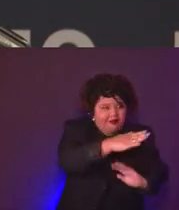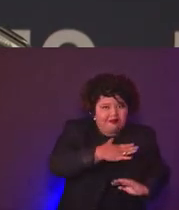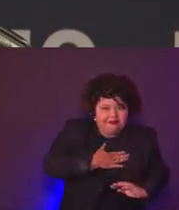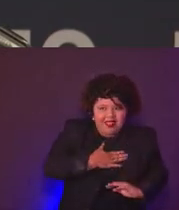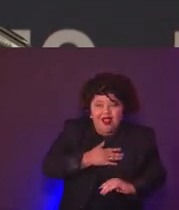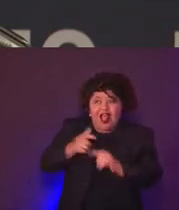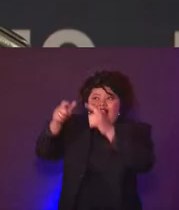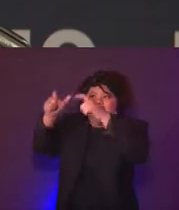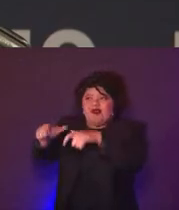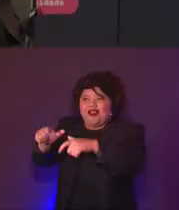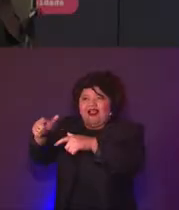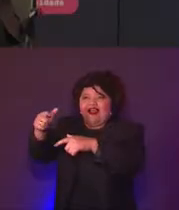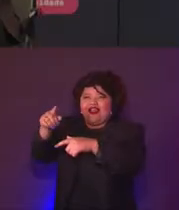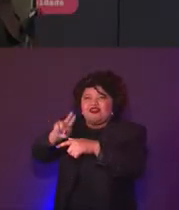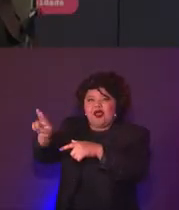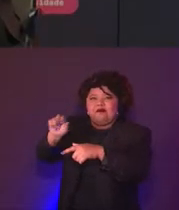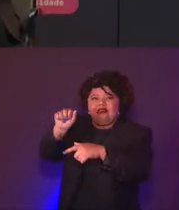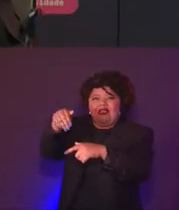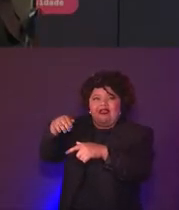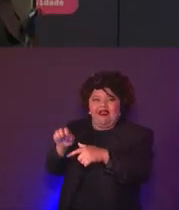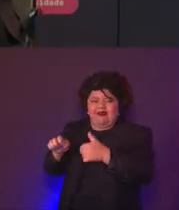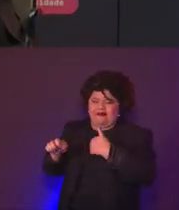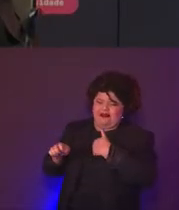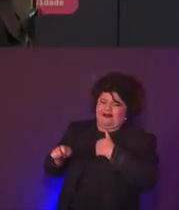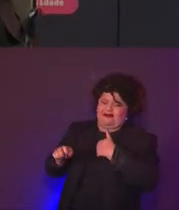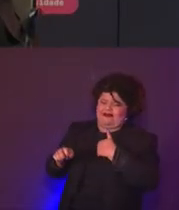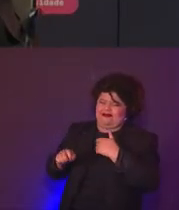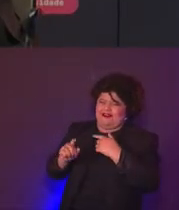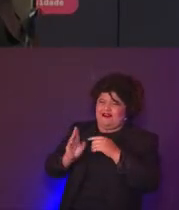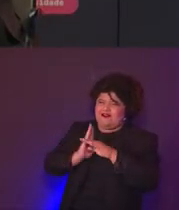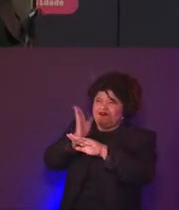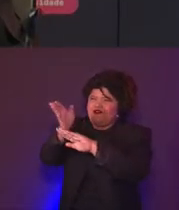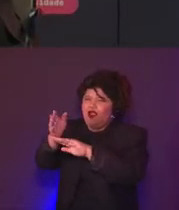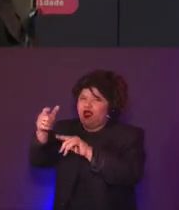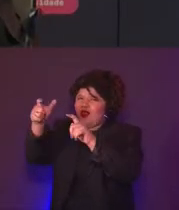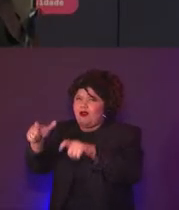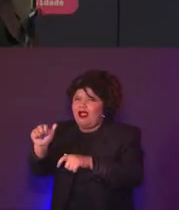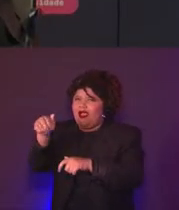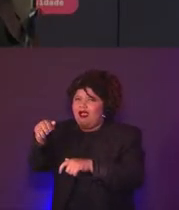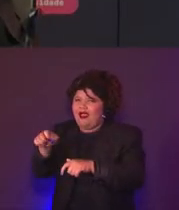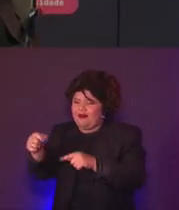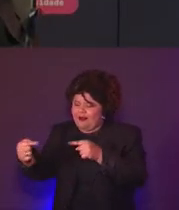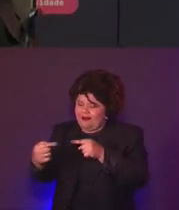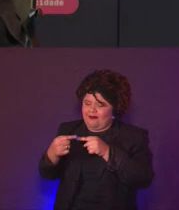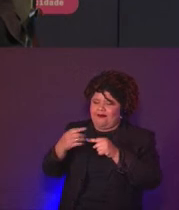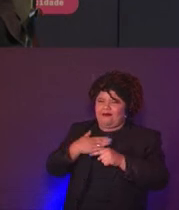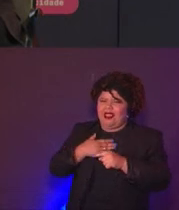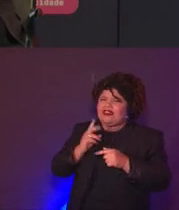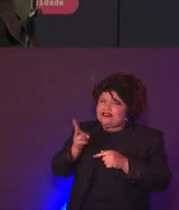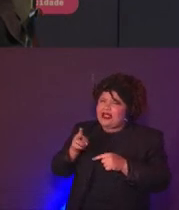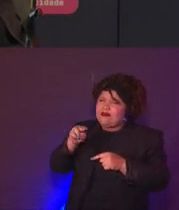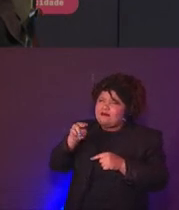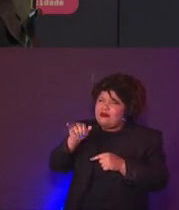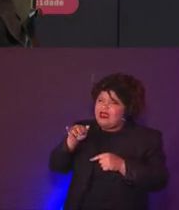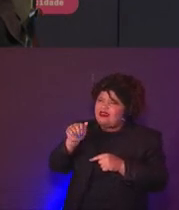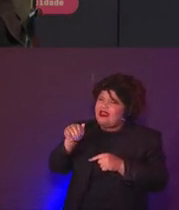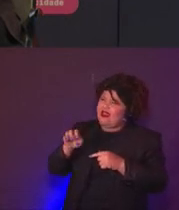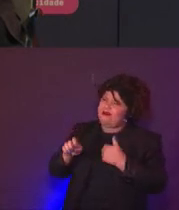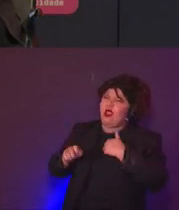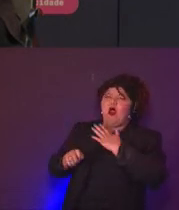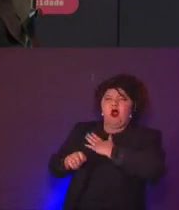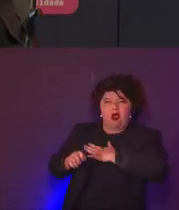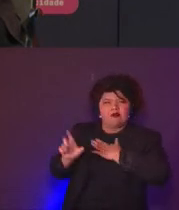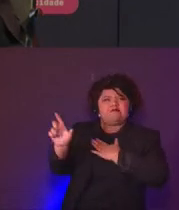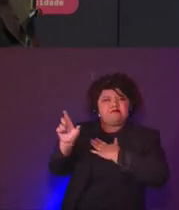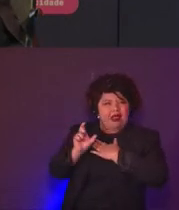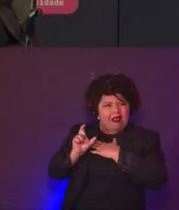went to your Ami? Yeah, so after I graduated from college, I went back to Miami, and that's where I live now. And so